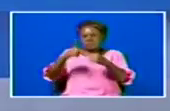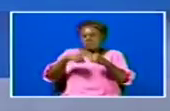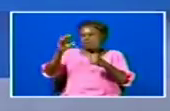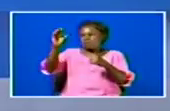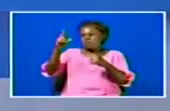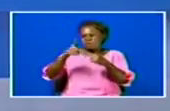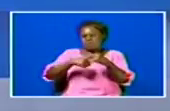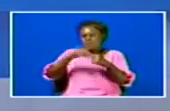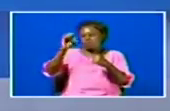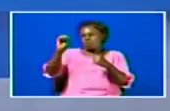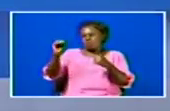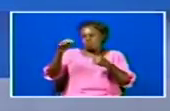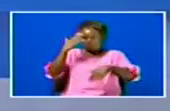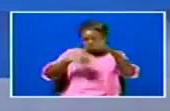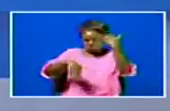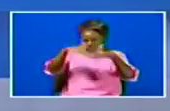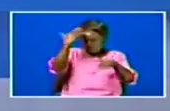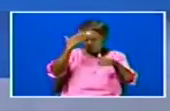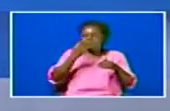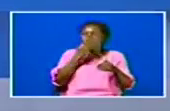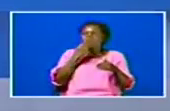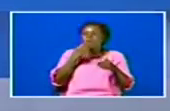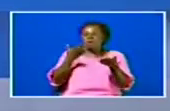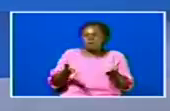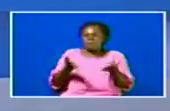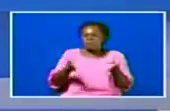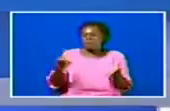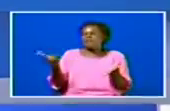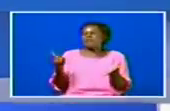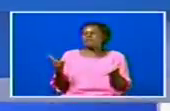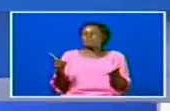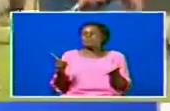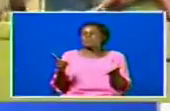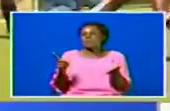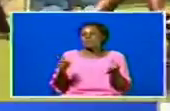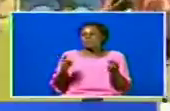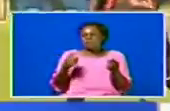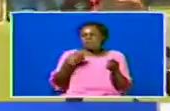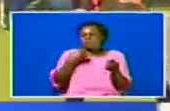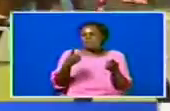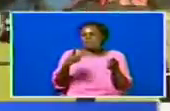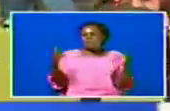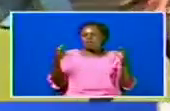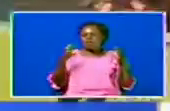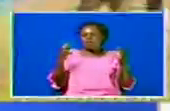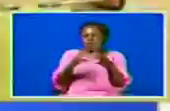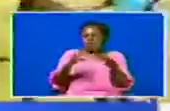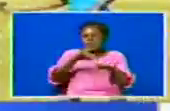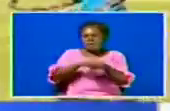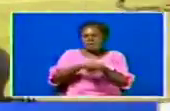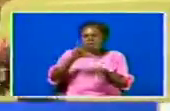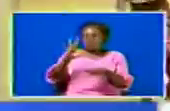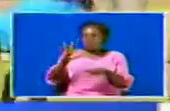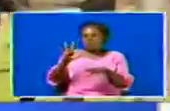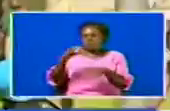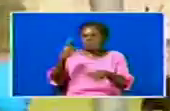of Multimedia University hockey team at the City Park Hockey Stadium in Nairobi. Telkom scored 3 goals in each half to seal the comfortable